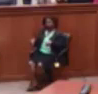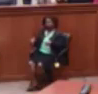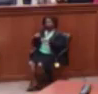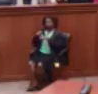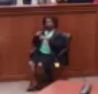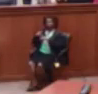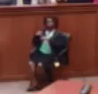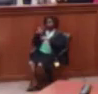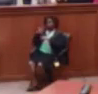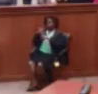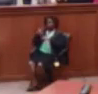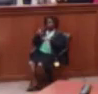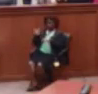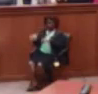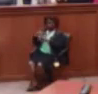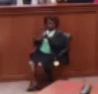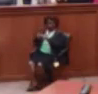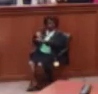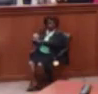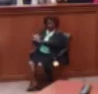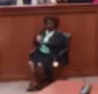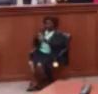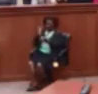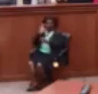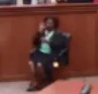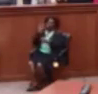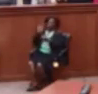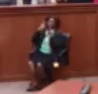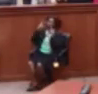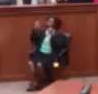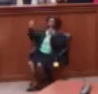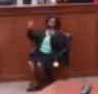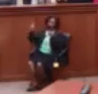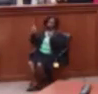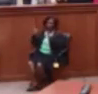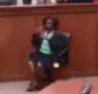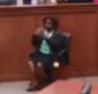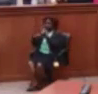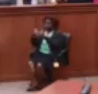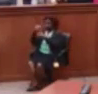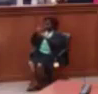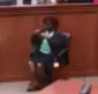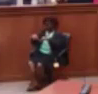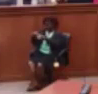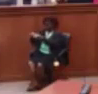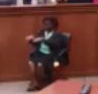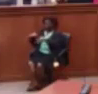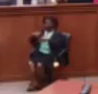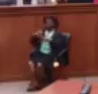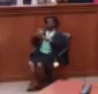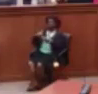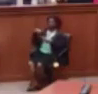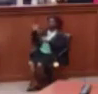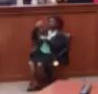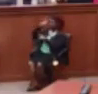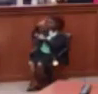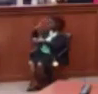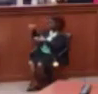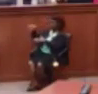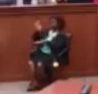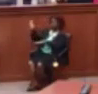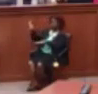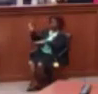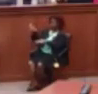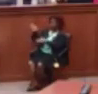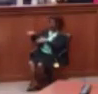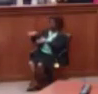enrollment in different areas. I think our goal, all of our goals in both systems, as well as I suspect the governor's, is that